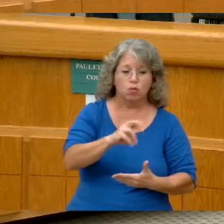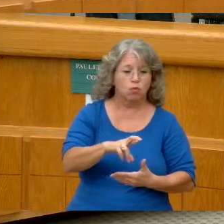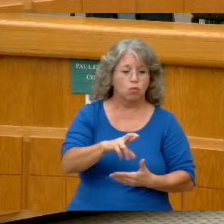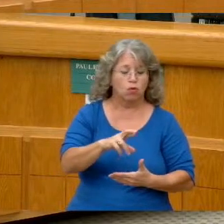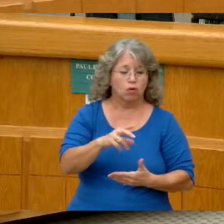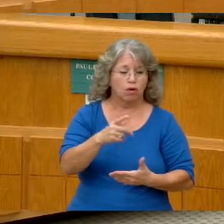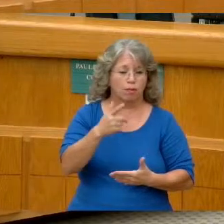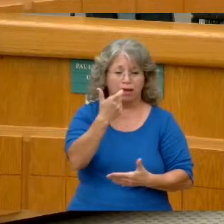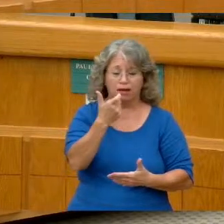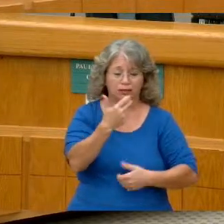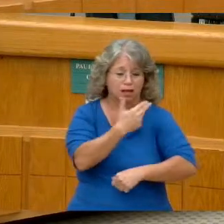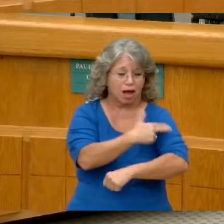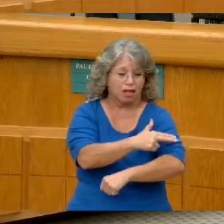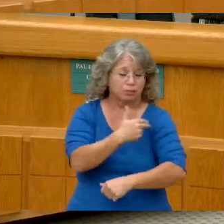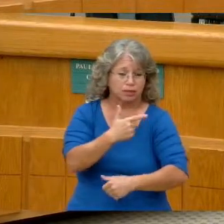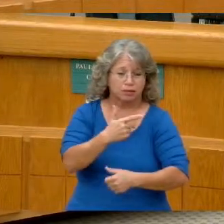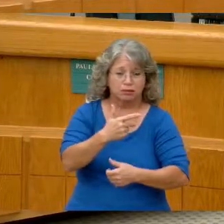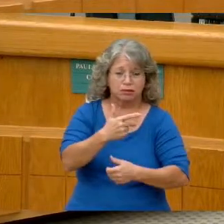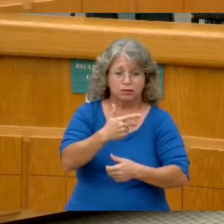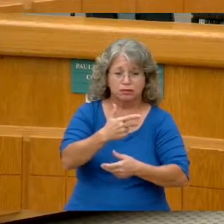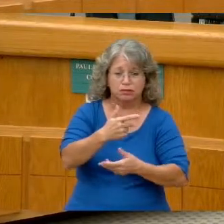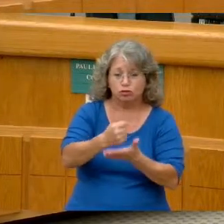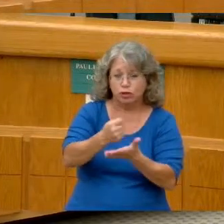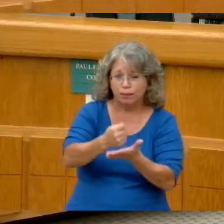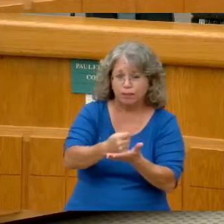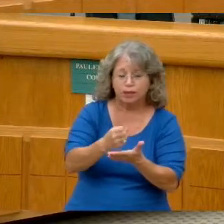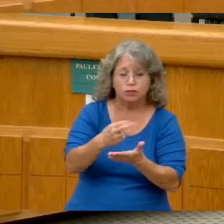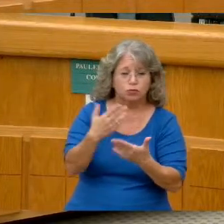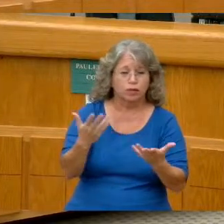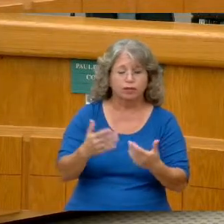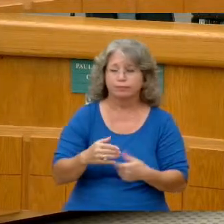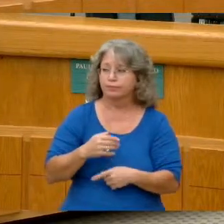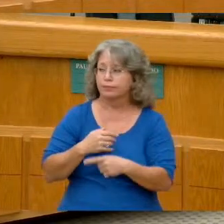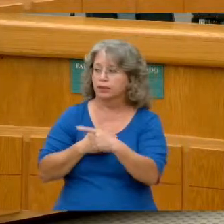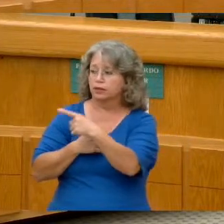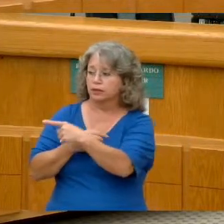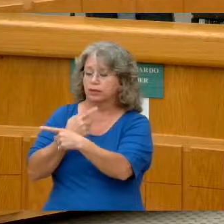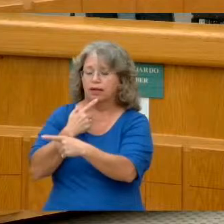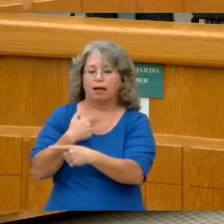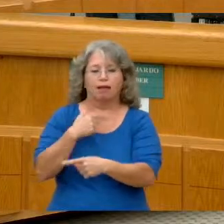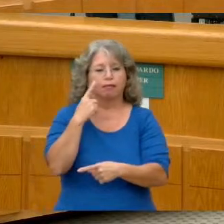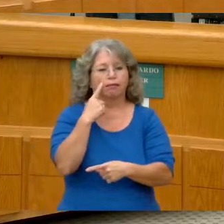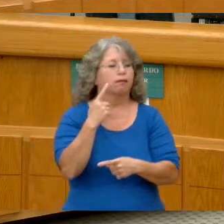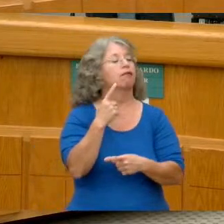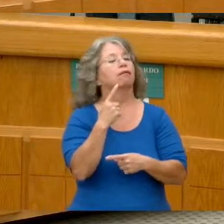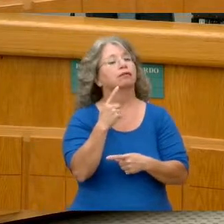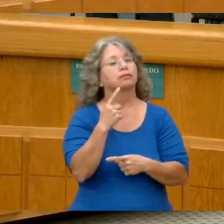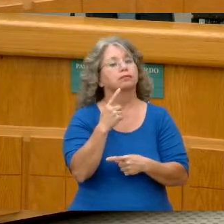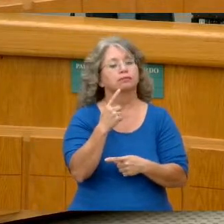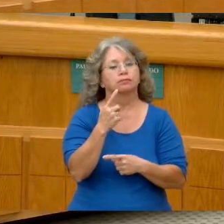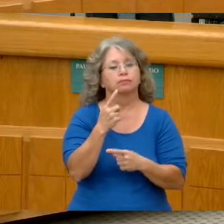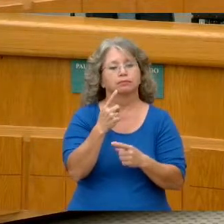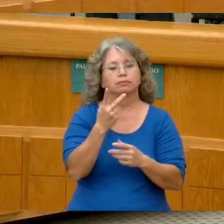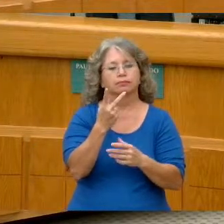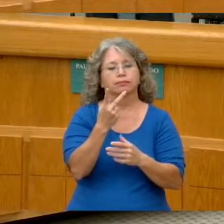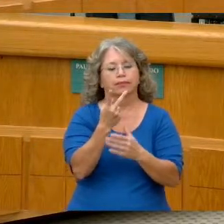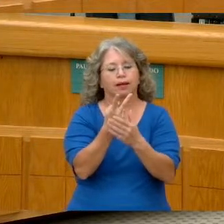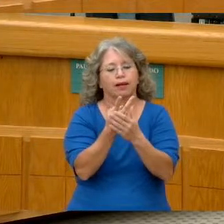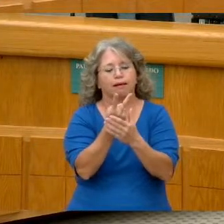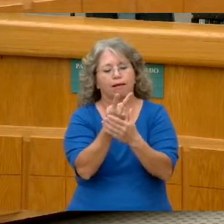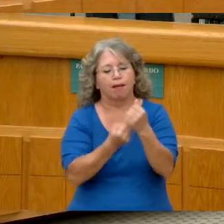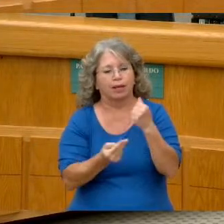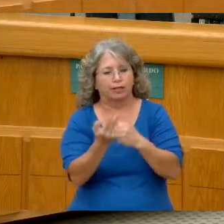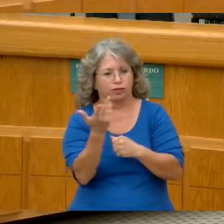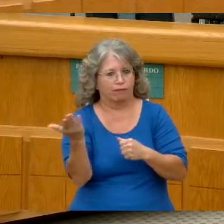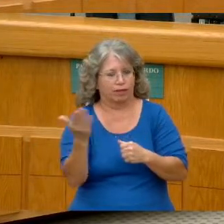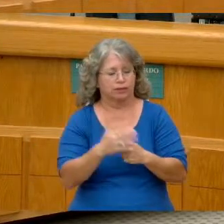or something else? You know, I think it's a combination. First of all, we know that people get sick first, so they